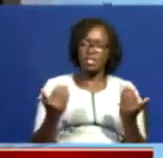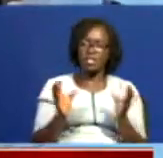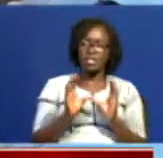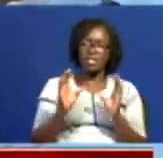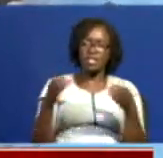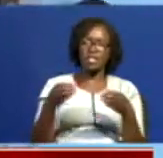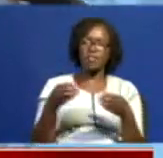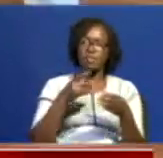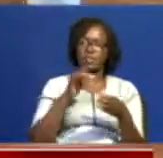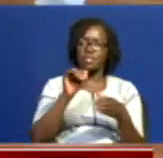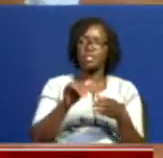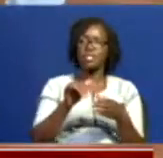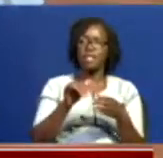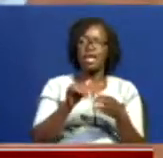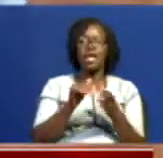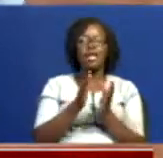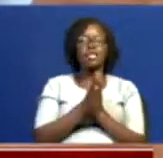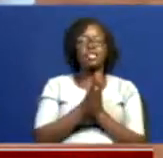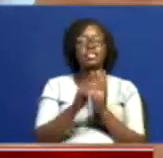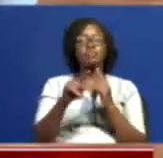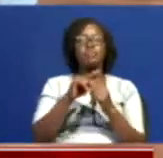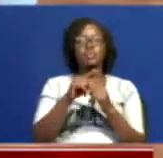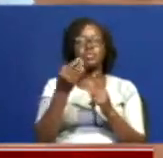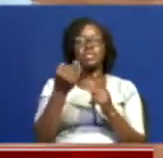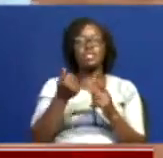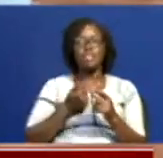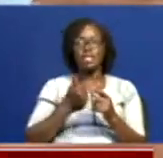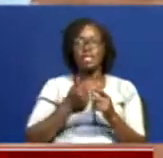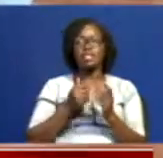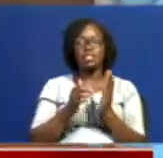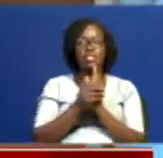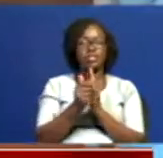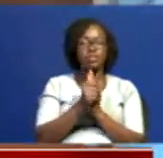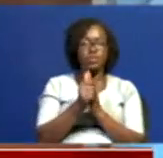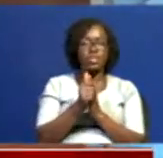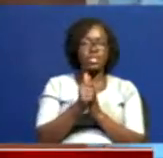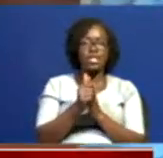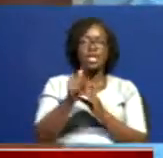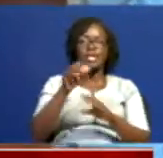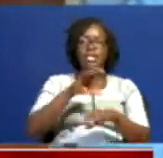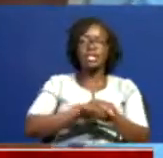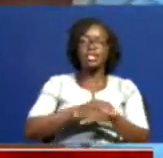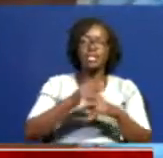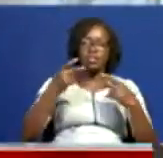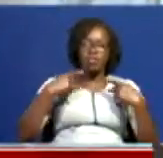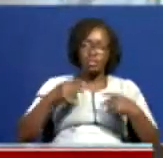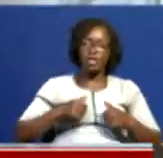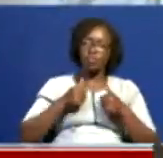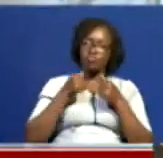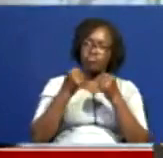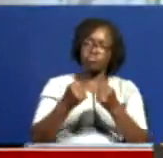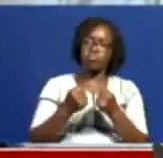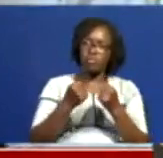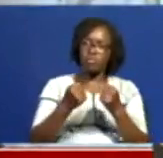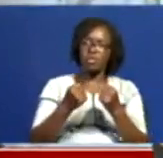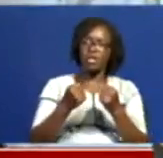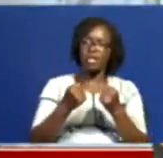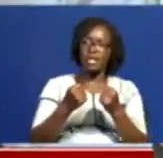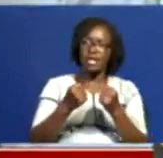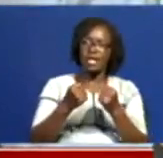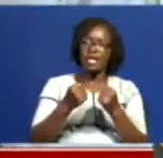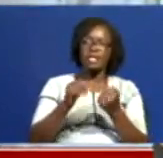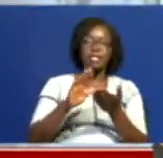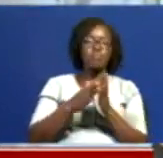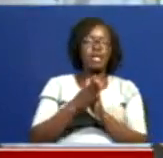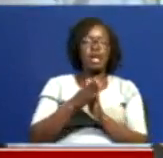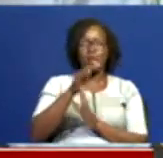club, says he is optimistic that his 3 girls will acquire skills and also be physically fit. Karate ni inashapen